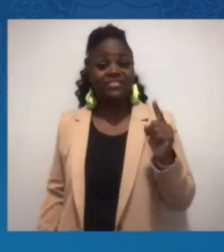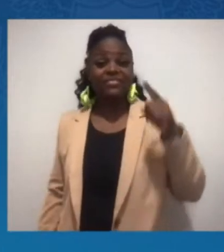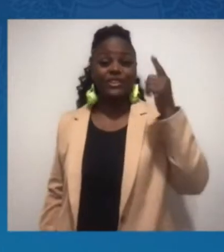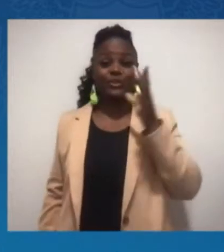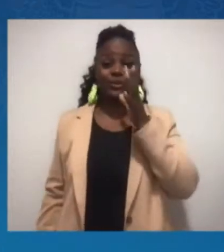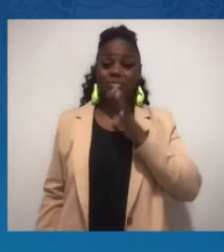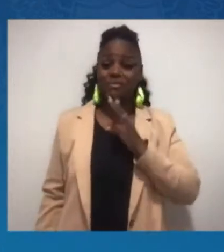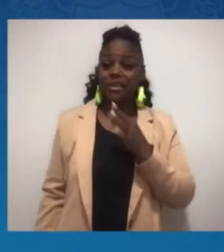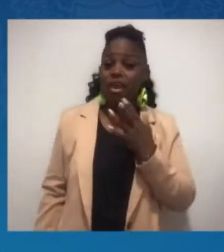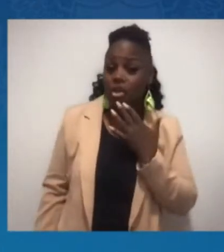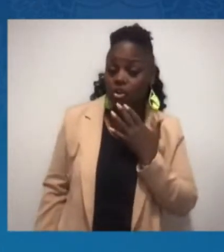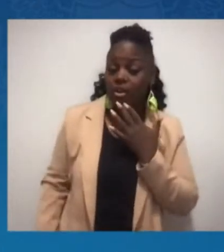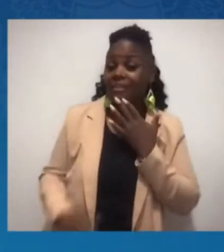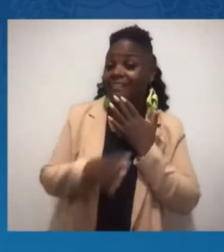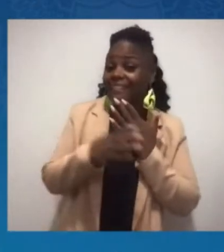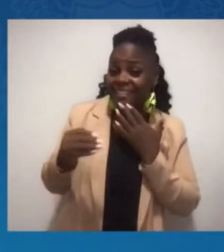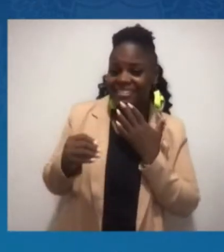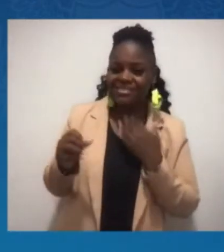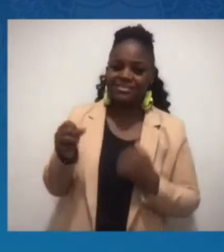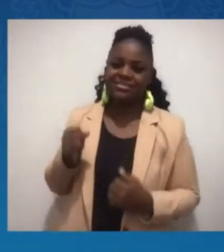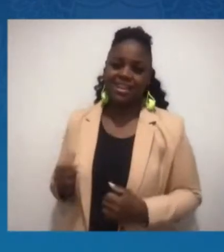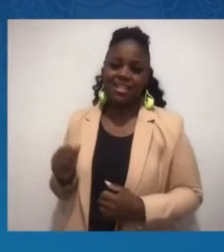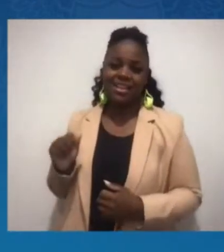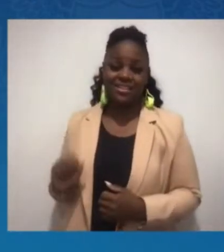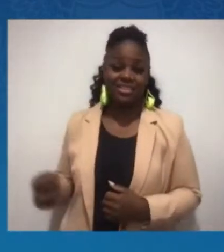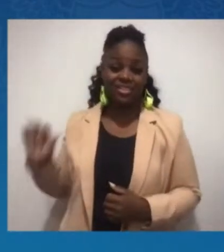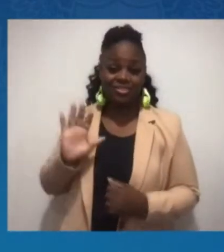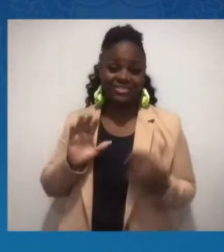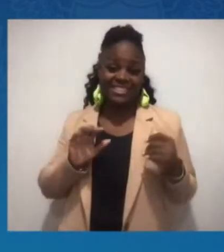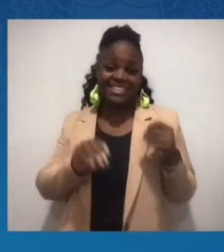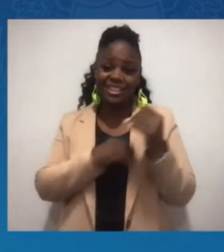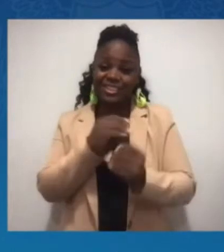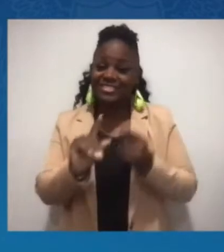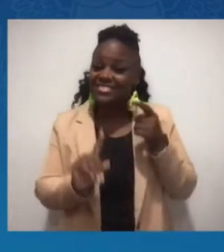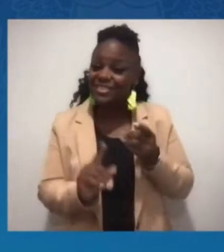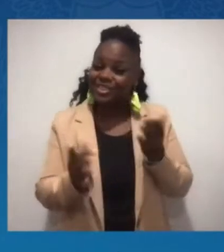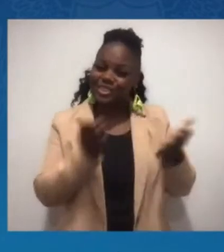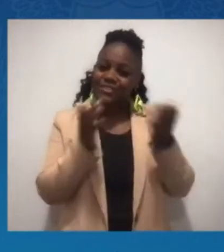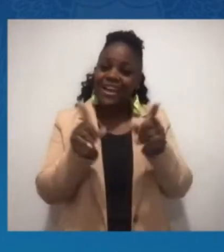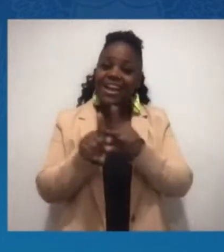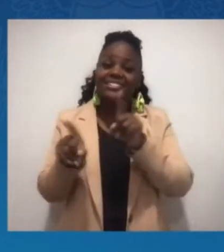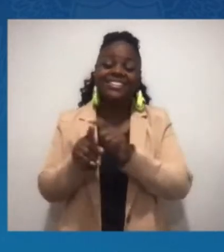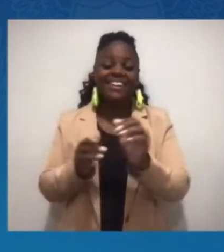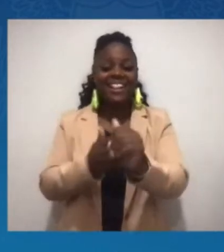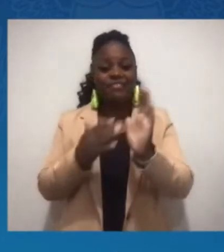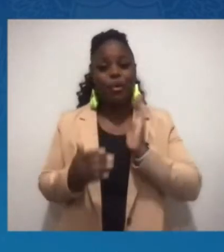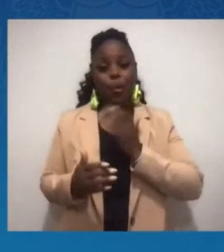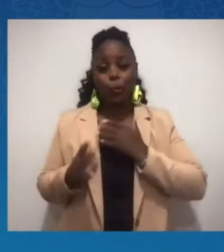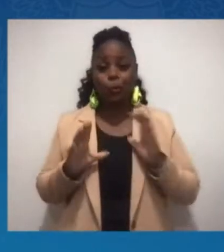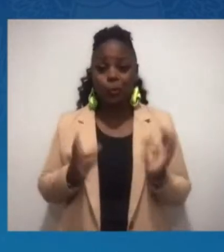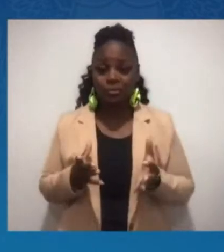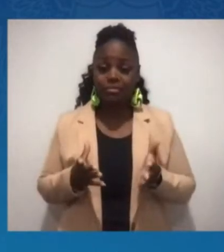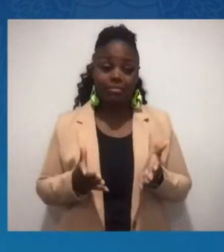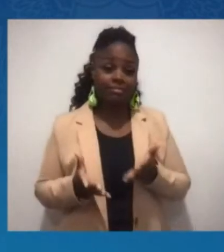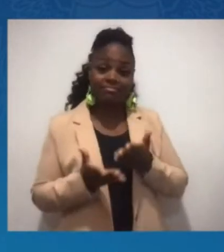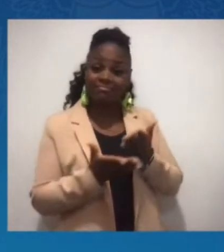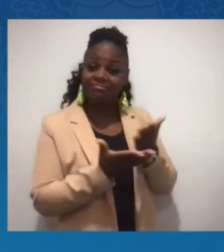NARAL. So it's even more meaningful for me to be here today with our first vice president, also of South Asian